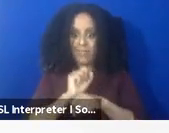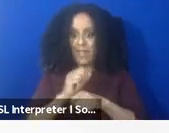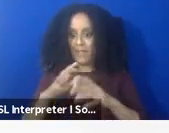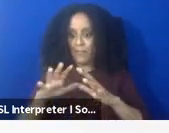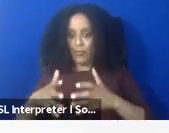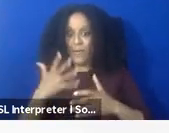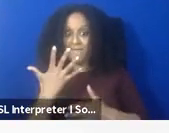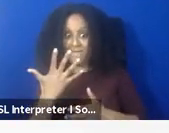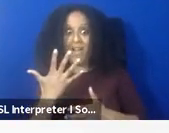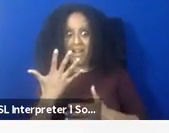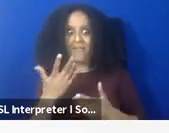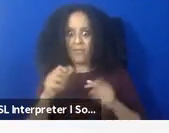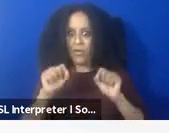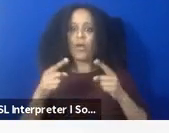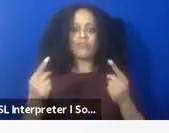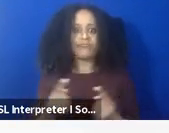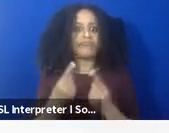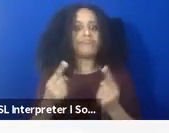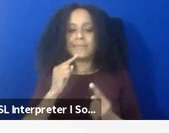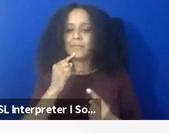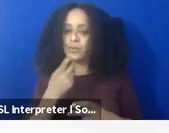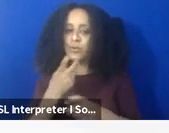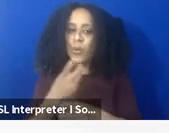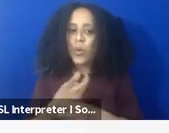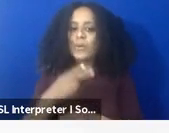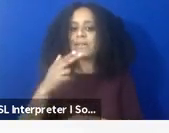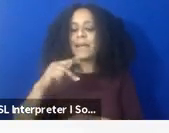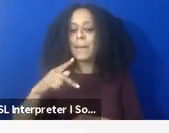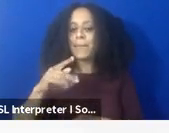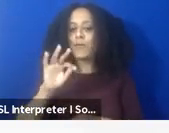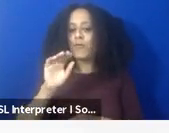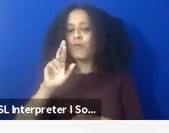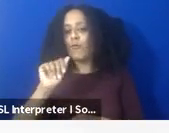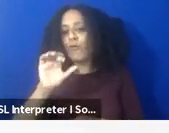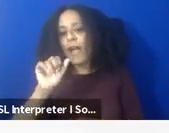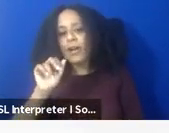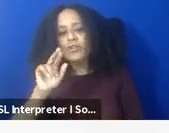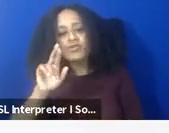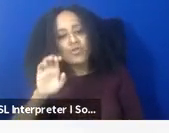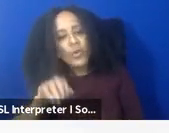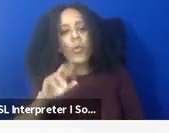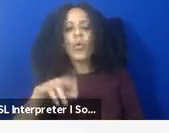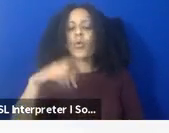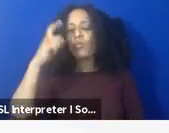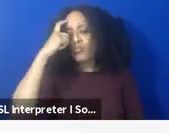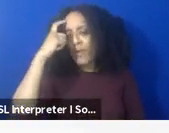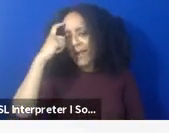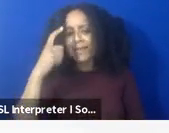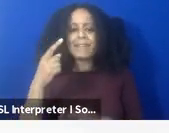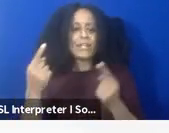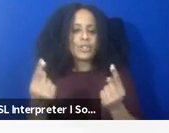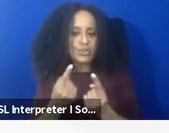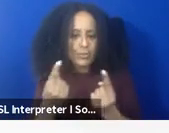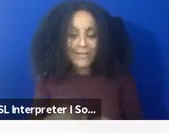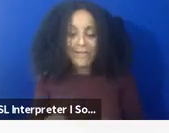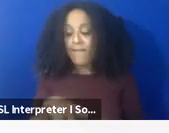most serious are often broken bones, such as a hip fracture, or a head injury, such as a traumatic brain injury.